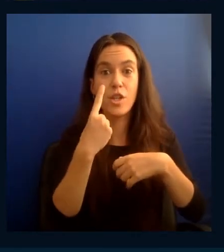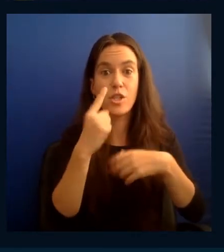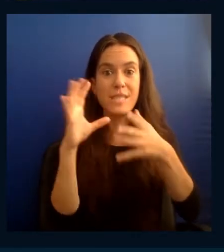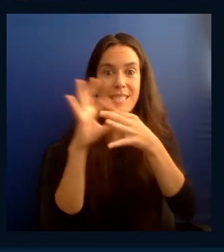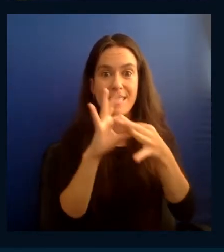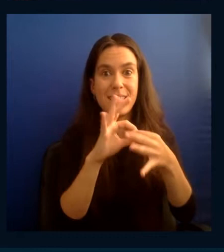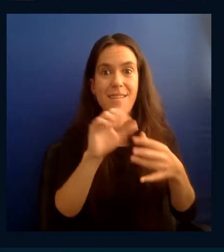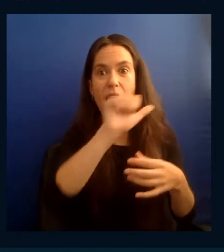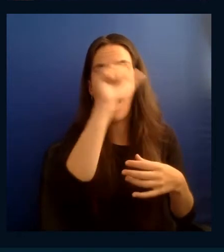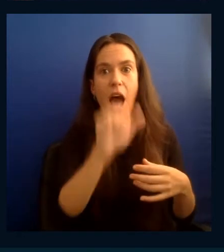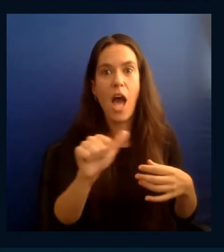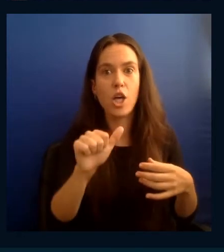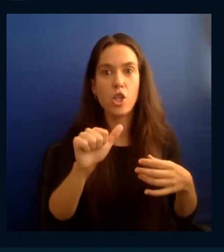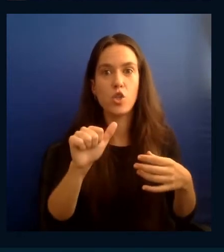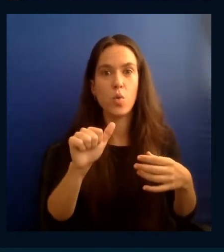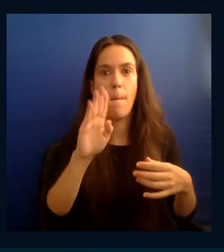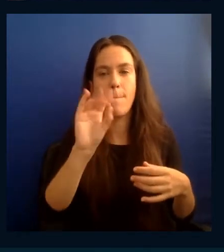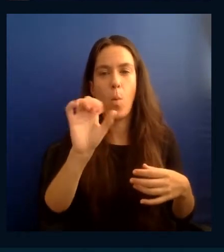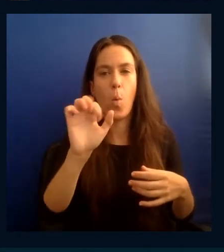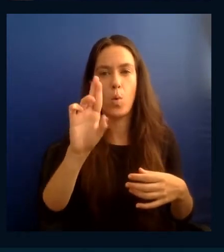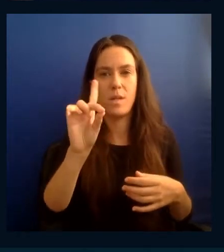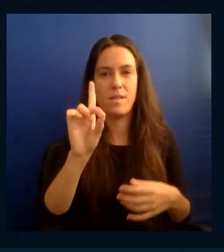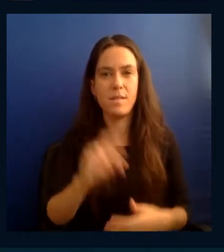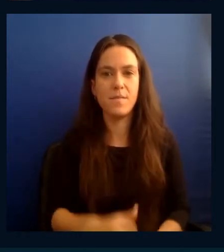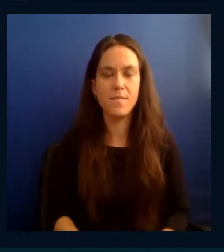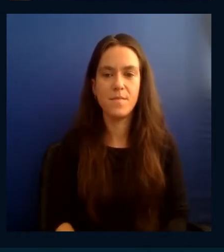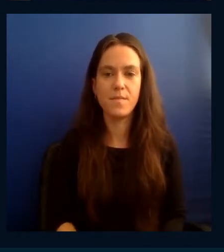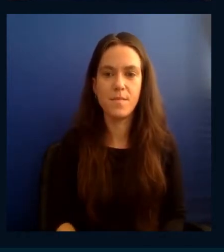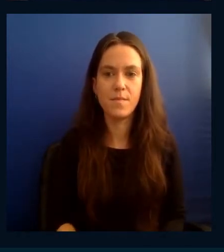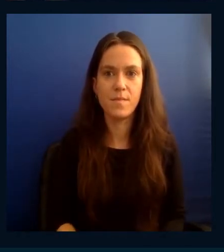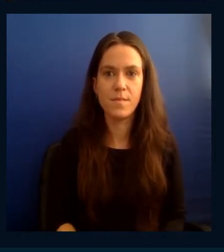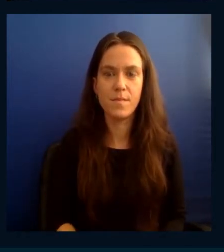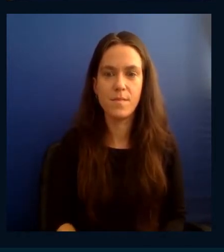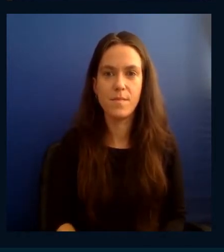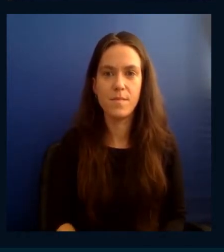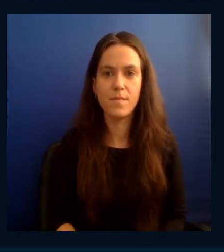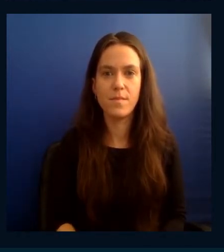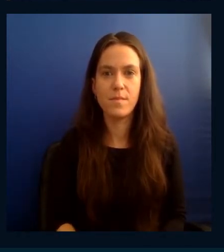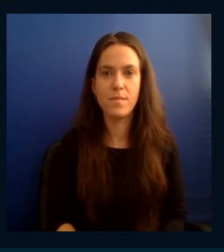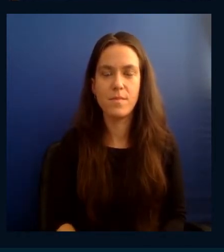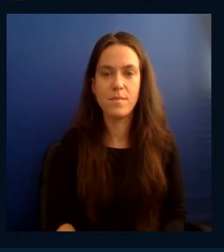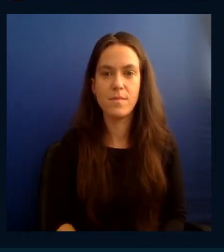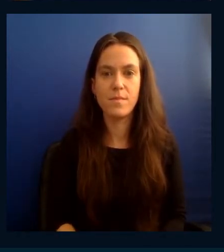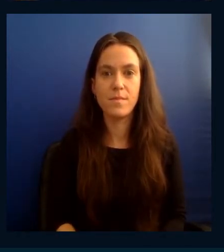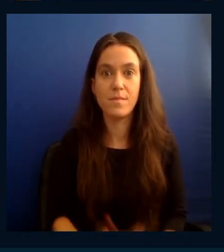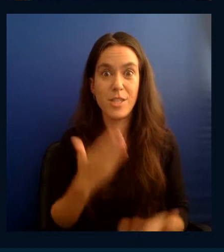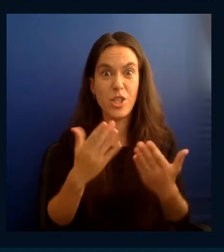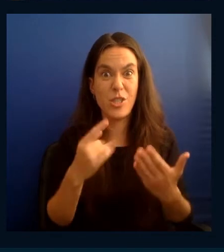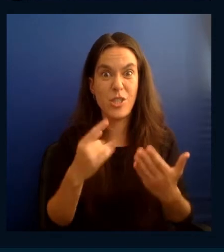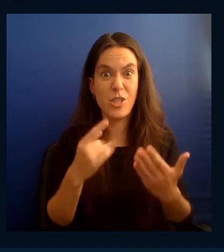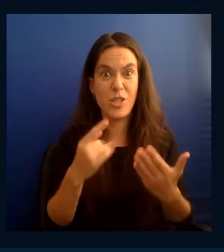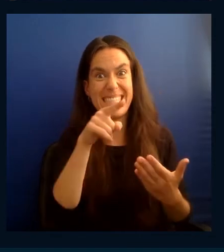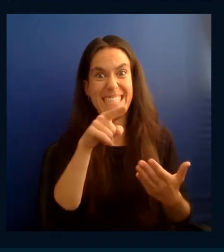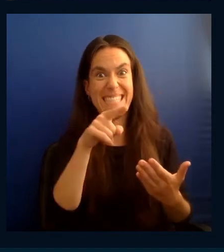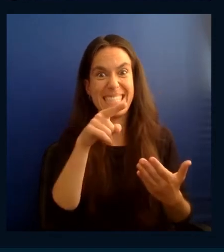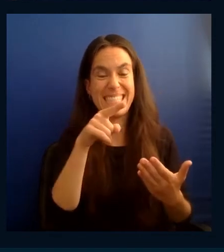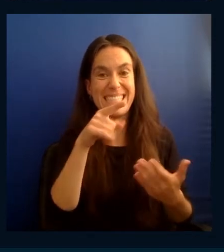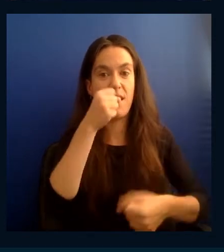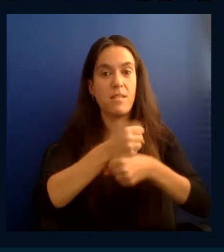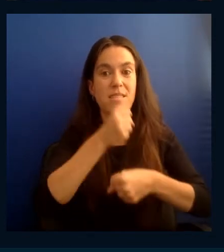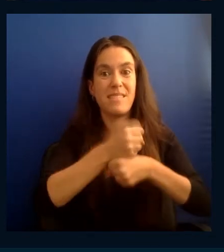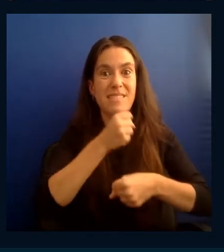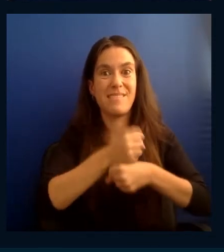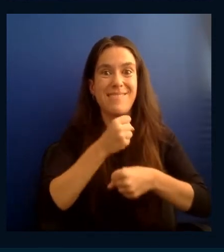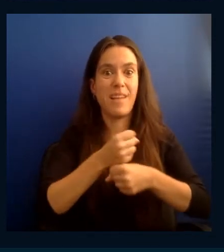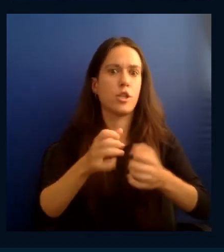be Azure Boards. Now, Azure Boards is, your kind of your Kanban board. It's your task board. There's so much you can do with it. You